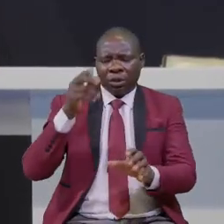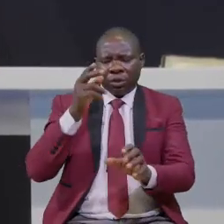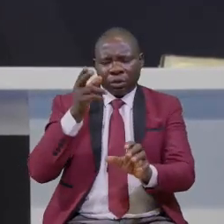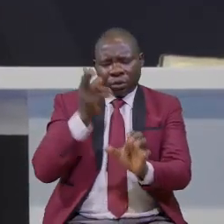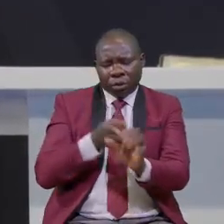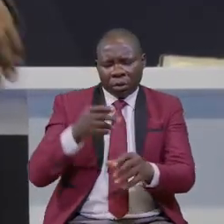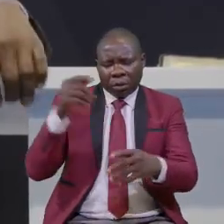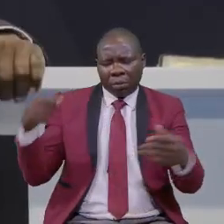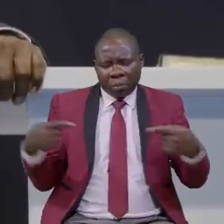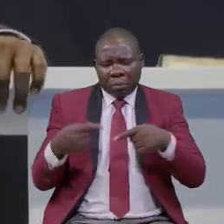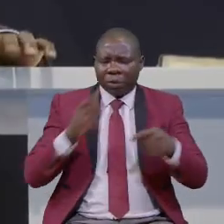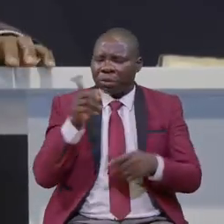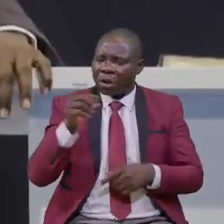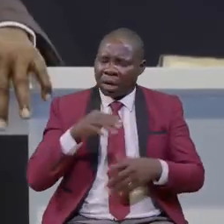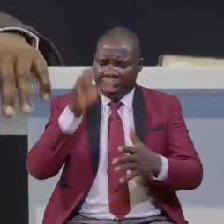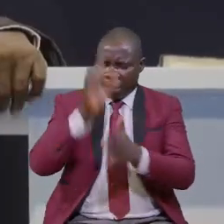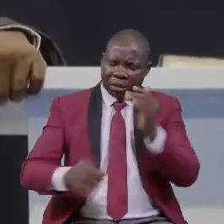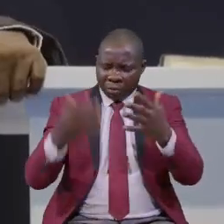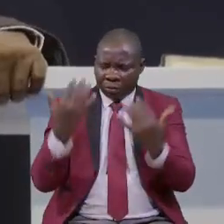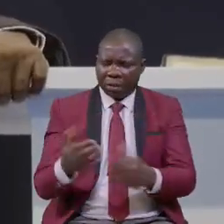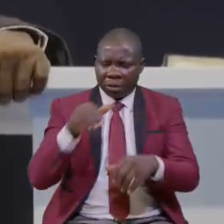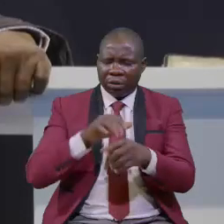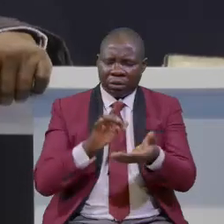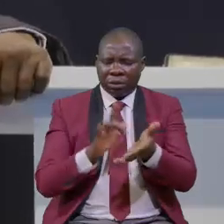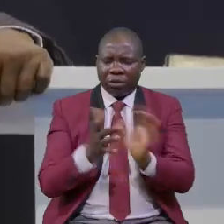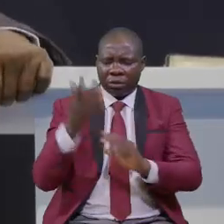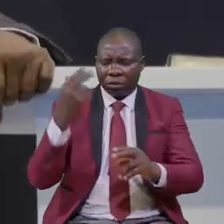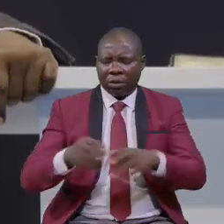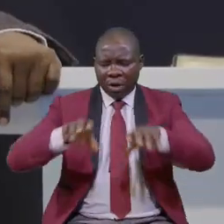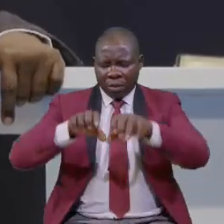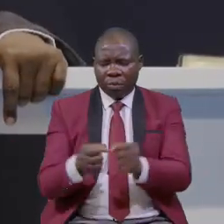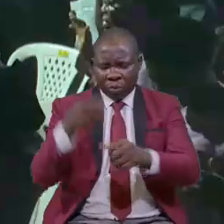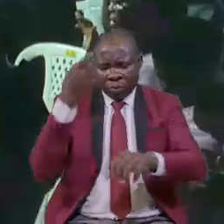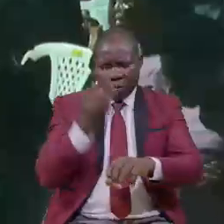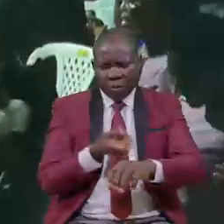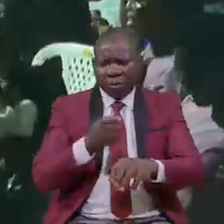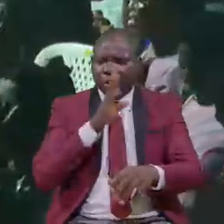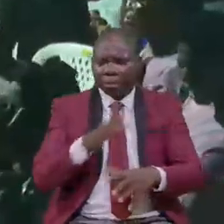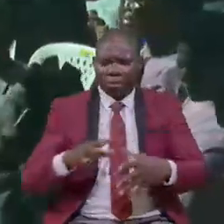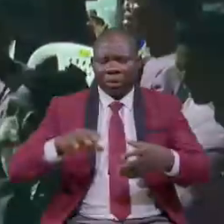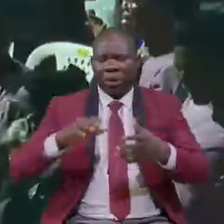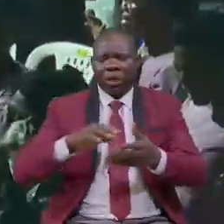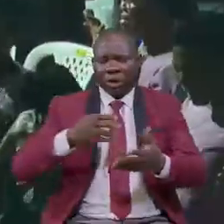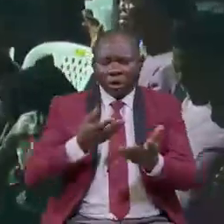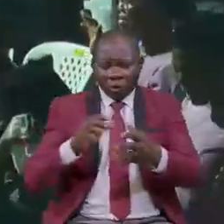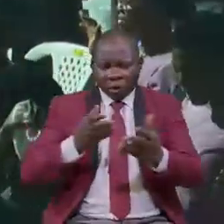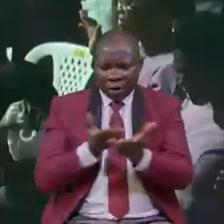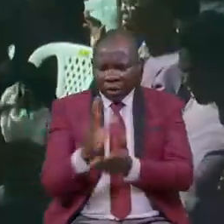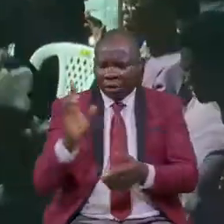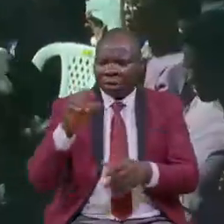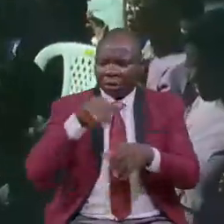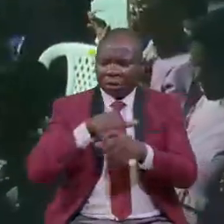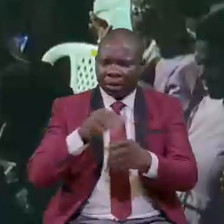Jesus' name. Broken bones, you are mended in Jesus' name.